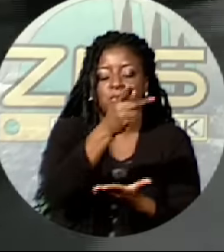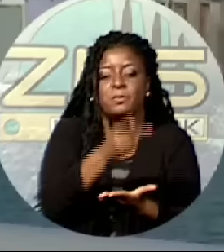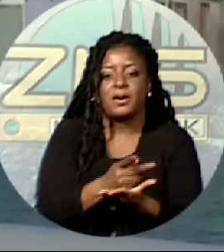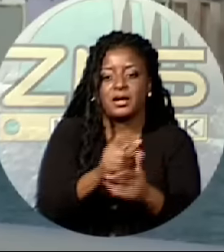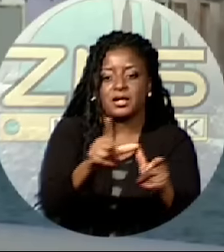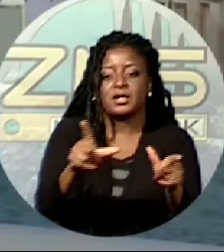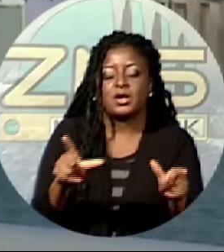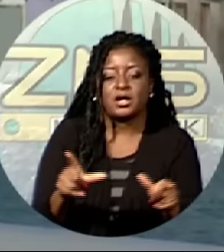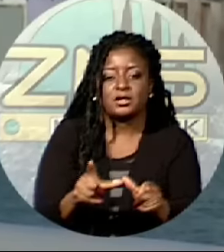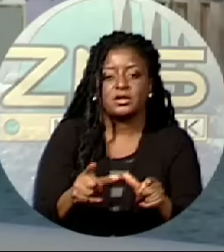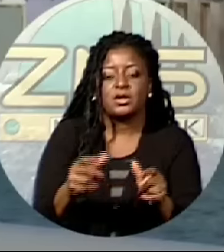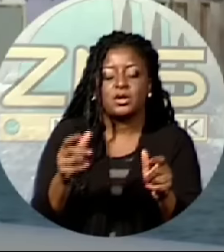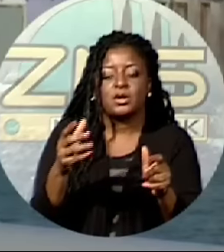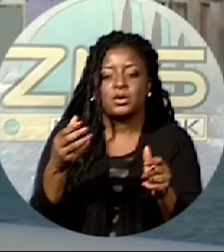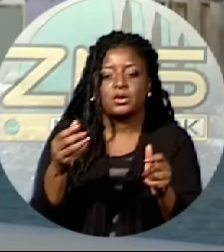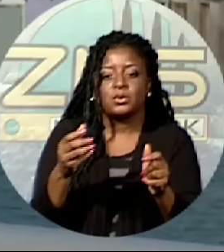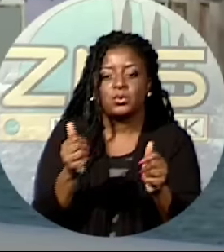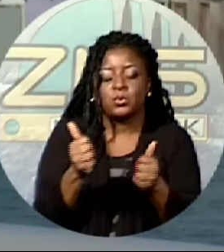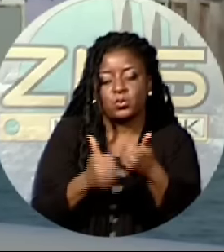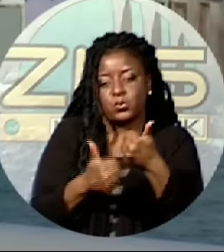parking lot which will accommodate some